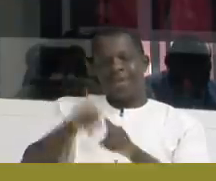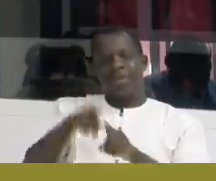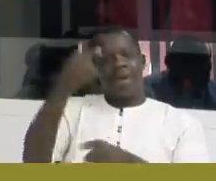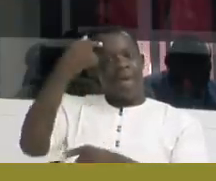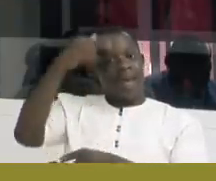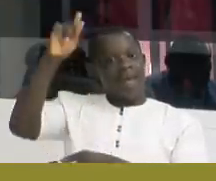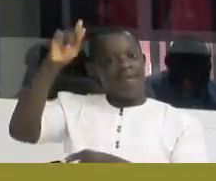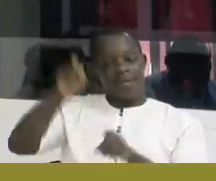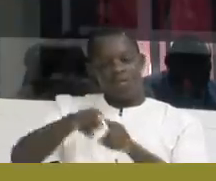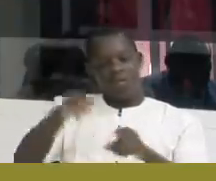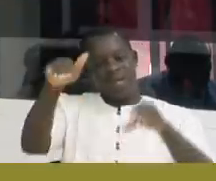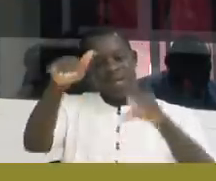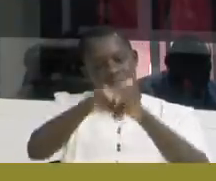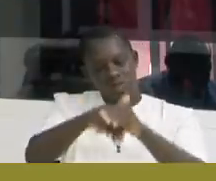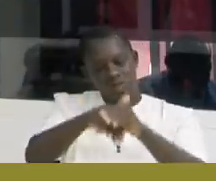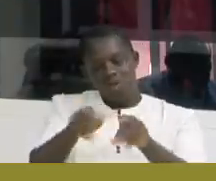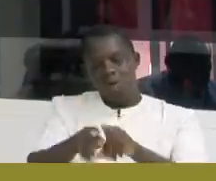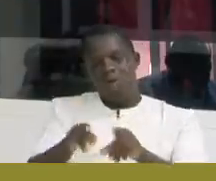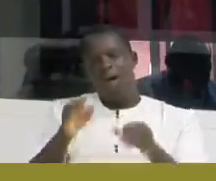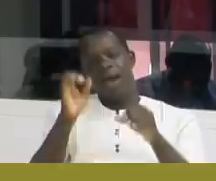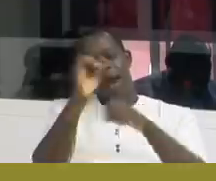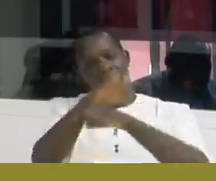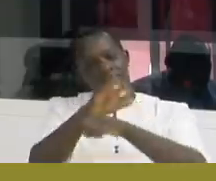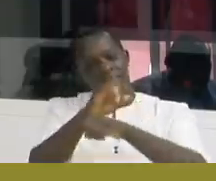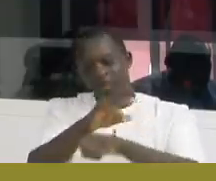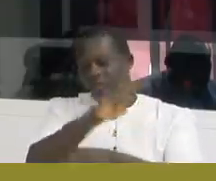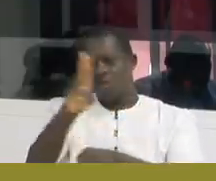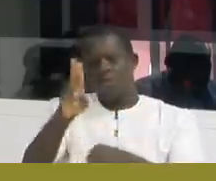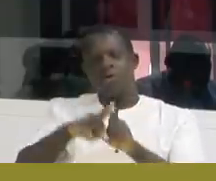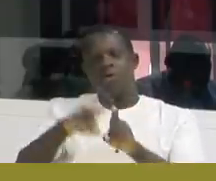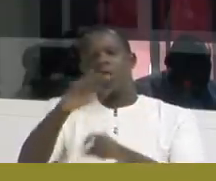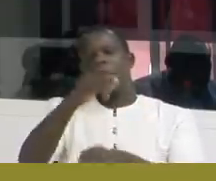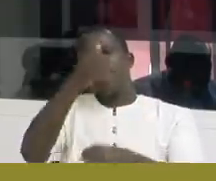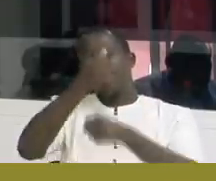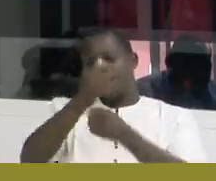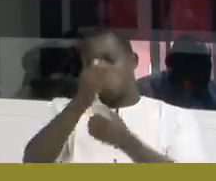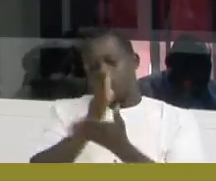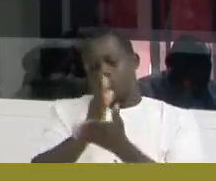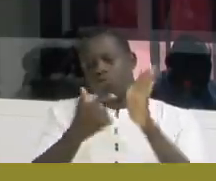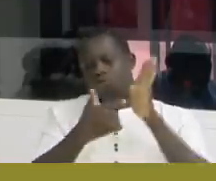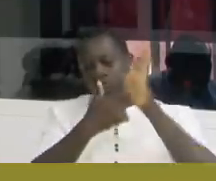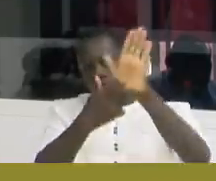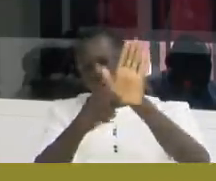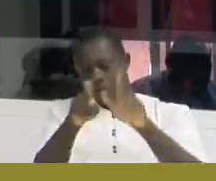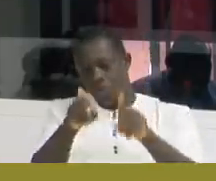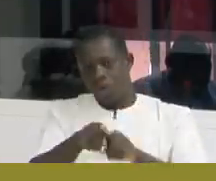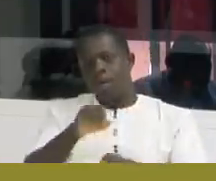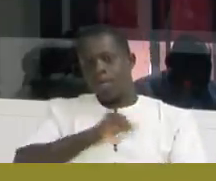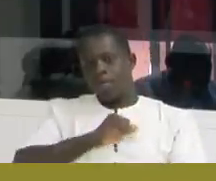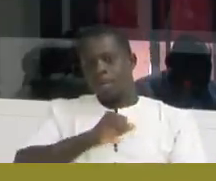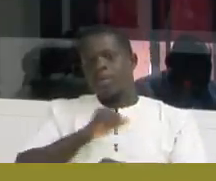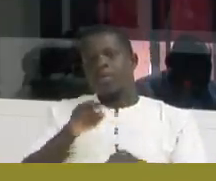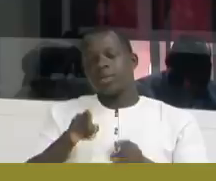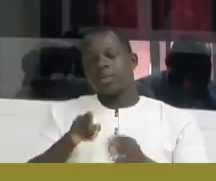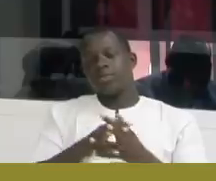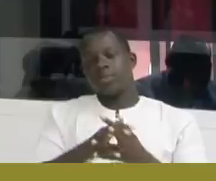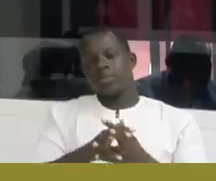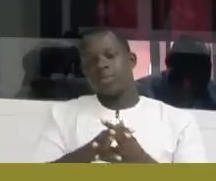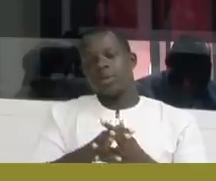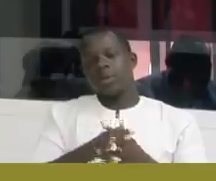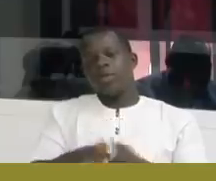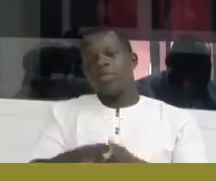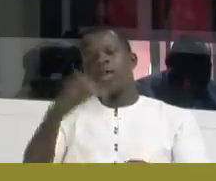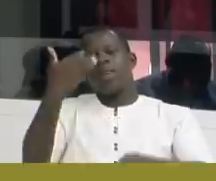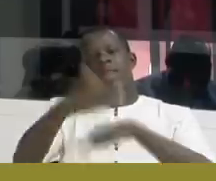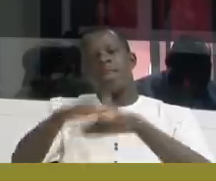to interfere. What I can assure you is that I abhor cruelty to animals. I don't even kill